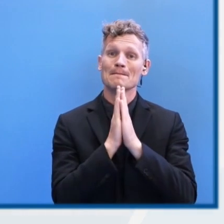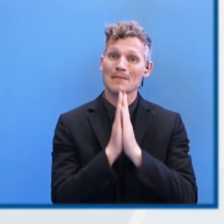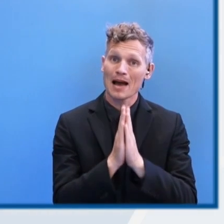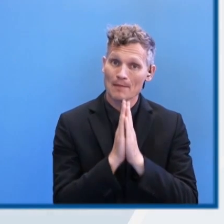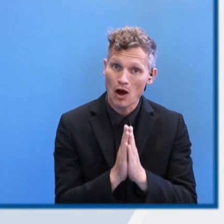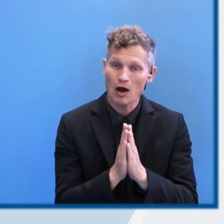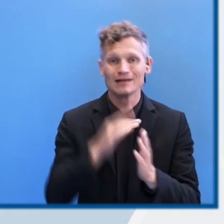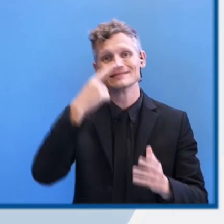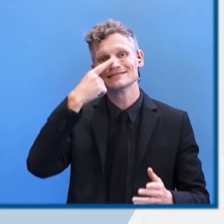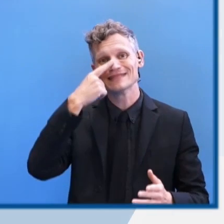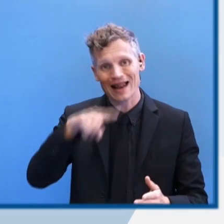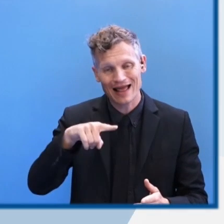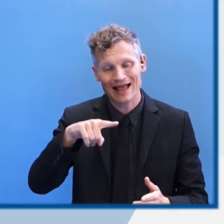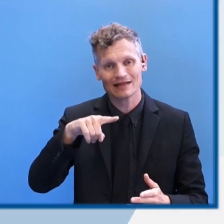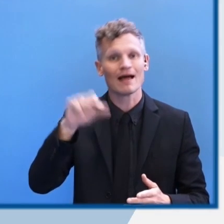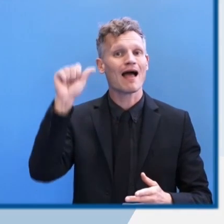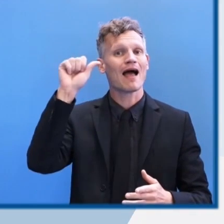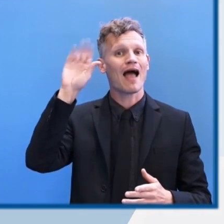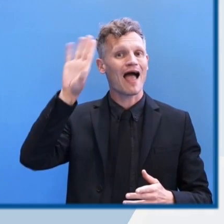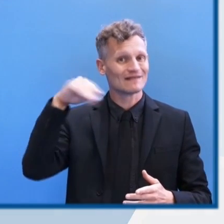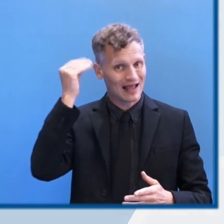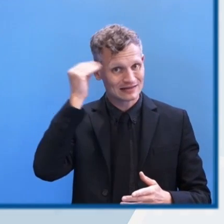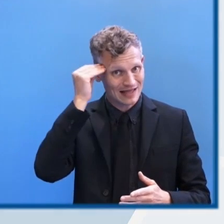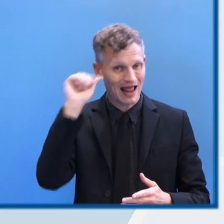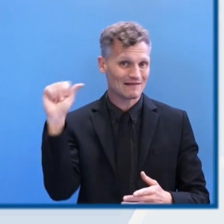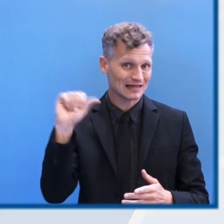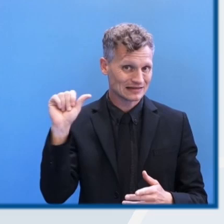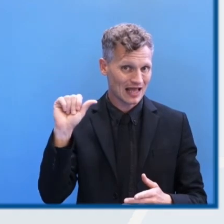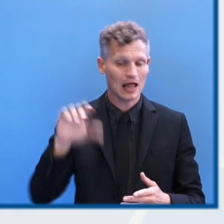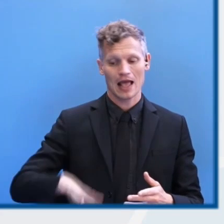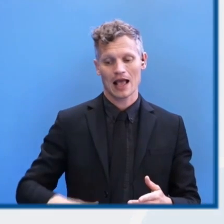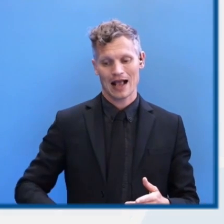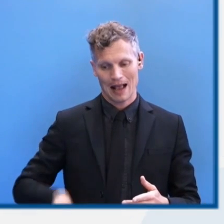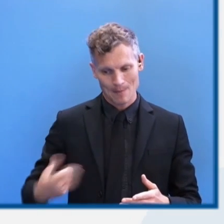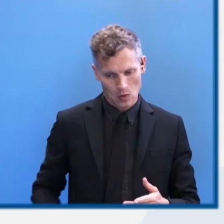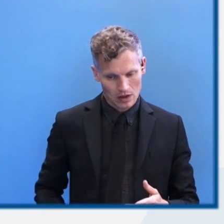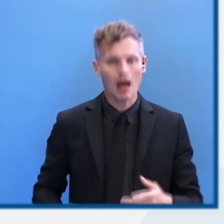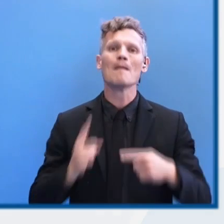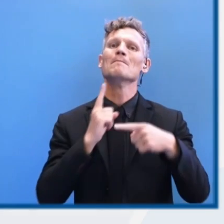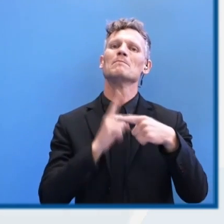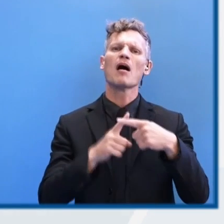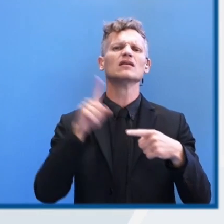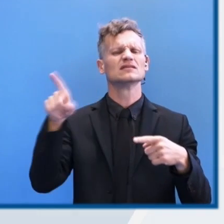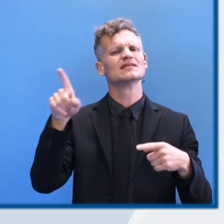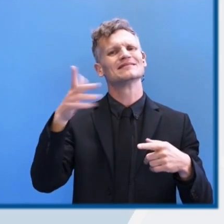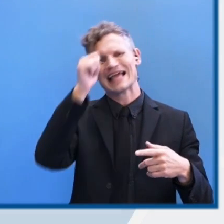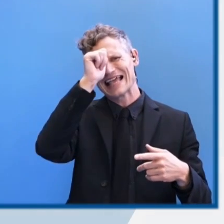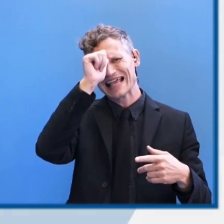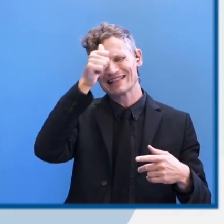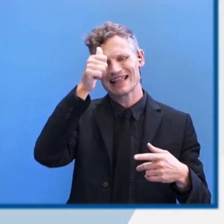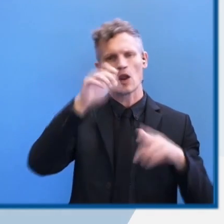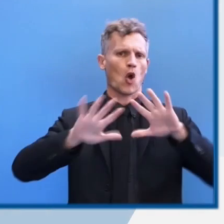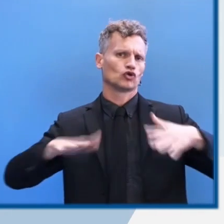Afghanistan, Cambodia, and in the Indian Ocean. He's also been assigned at different times to Bangladesh